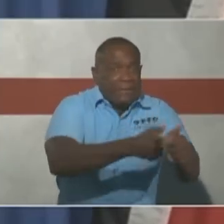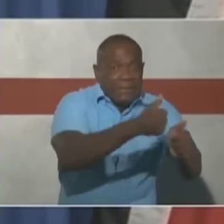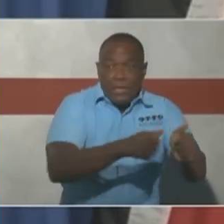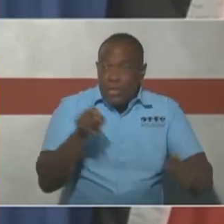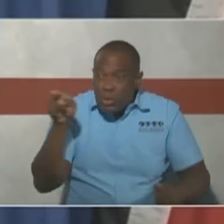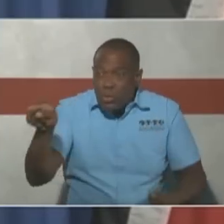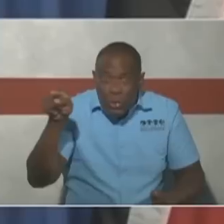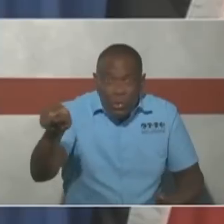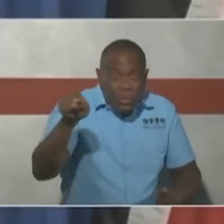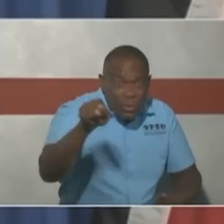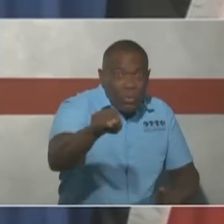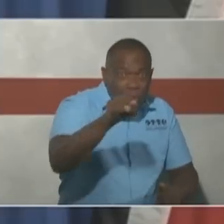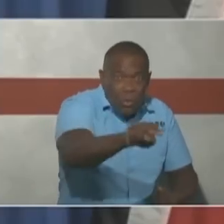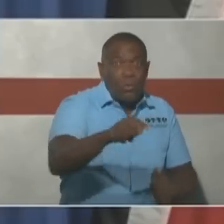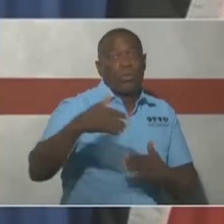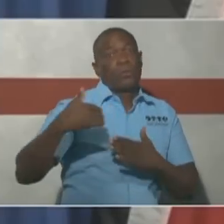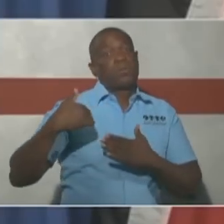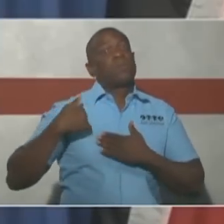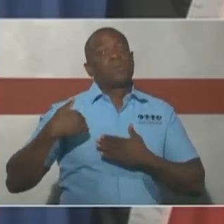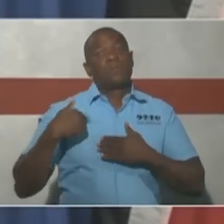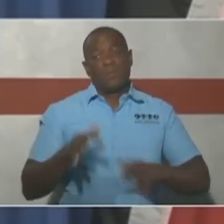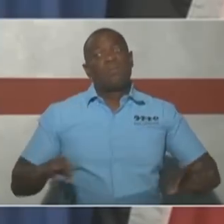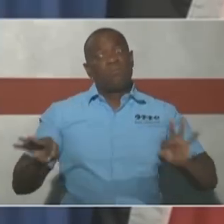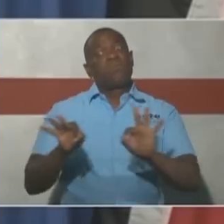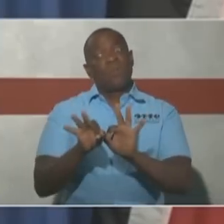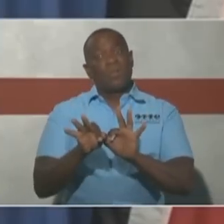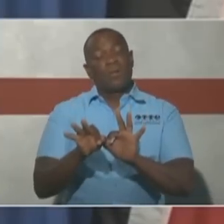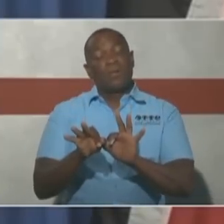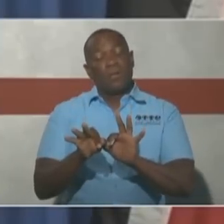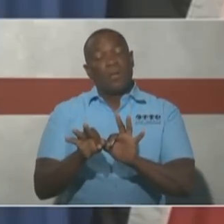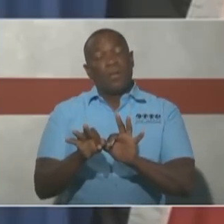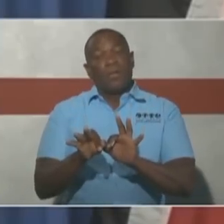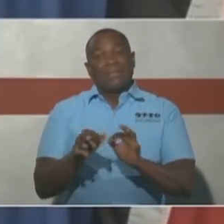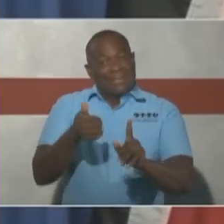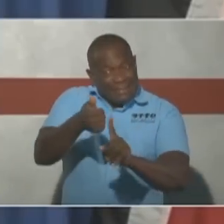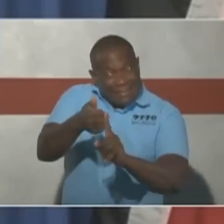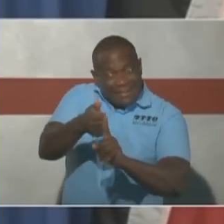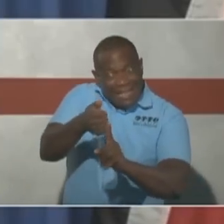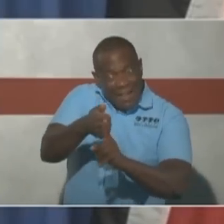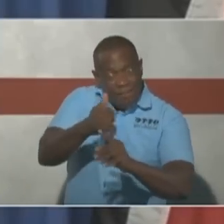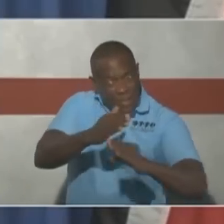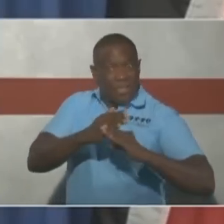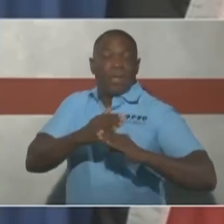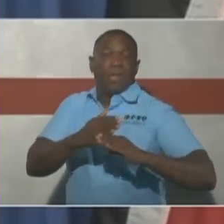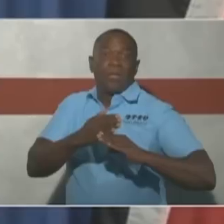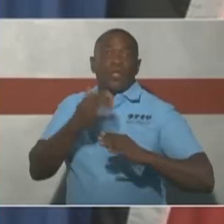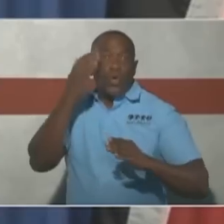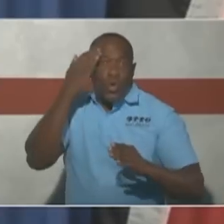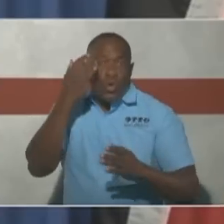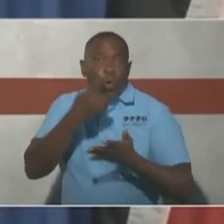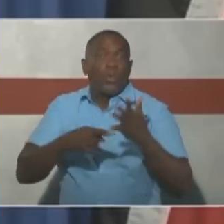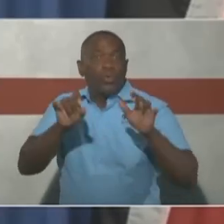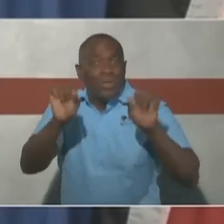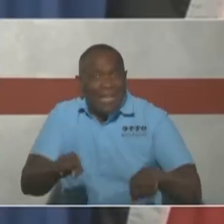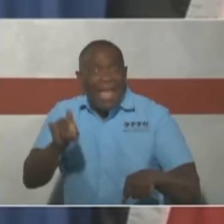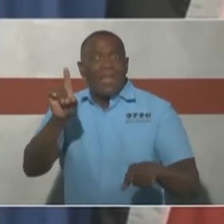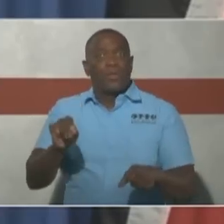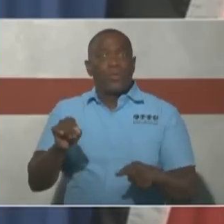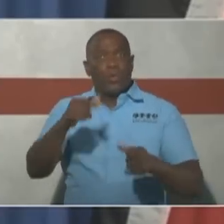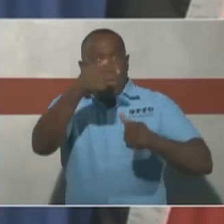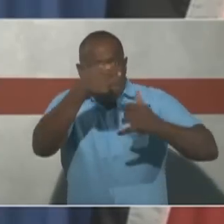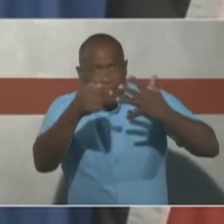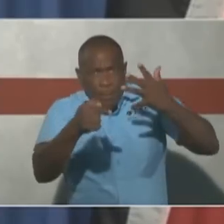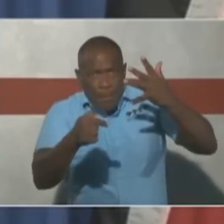trouble. But the facts are that it is infecting more quickly, and that is why we really need to be that